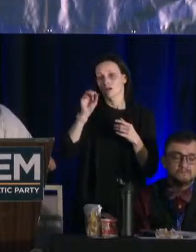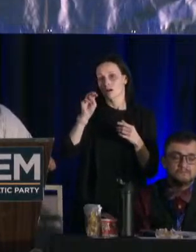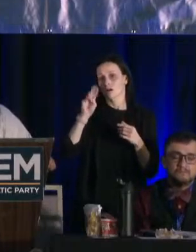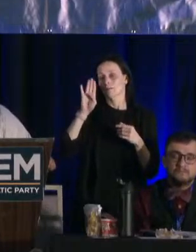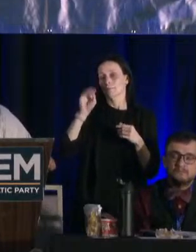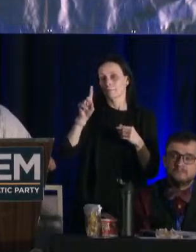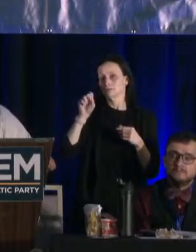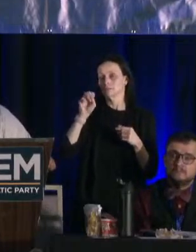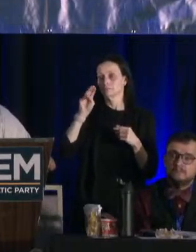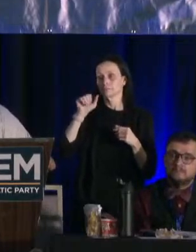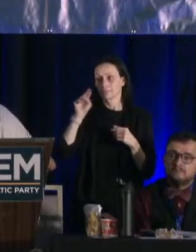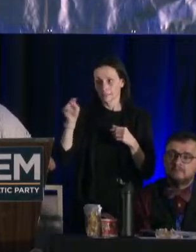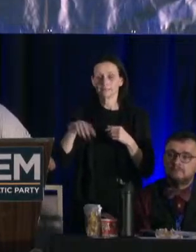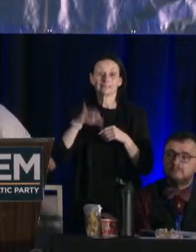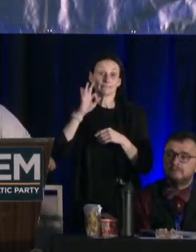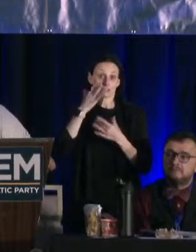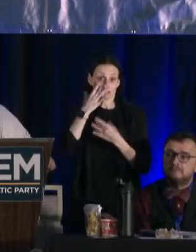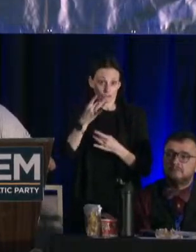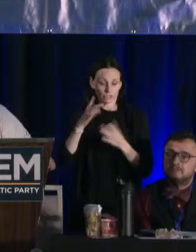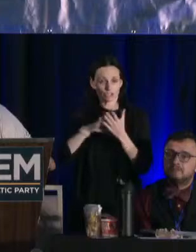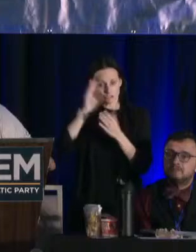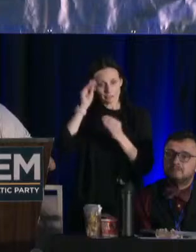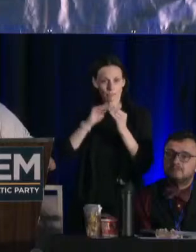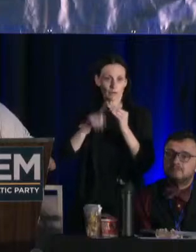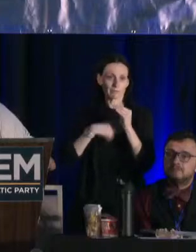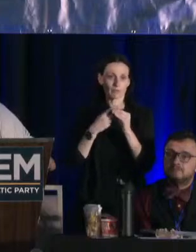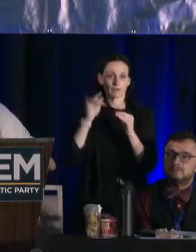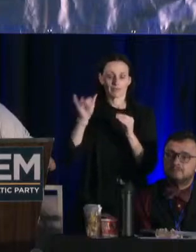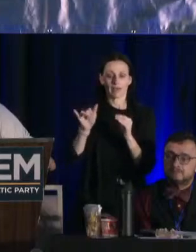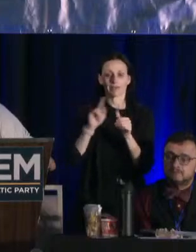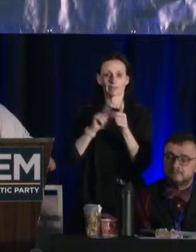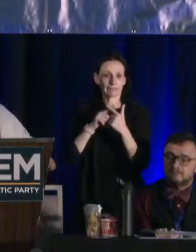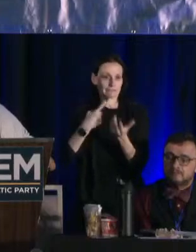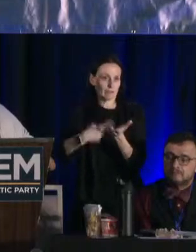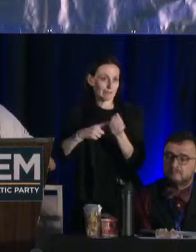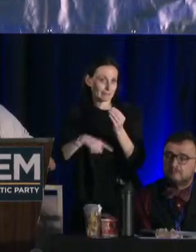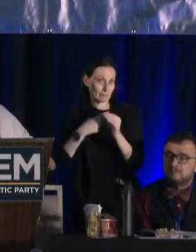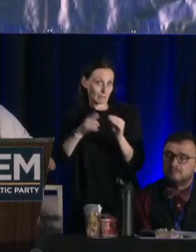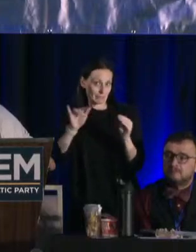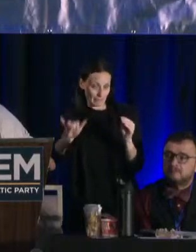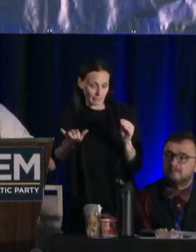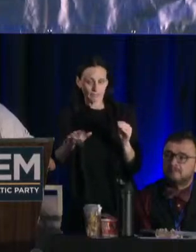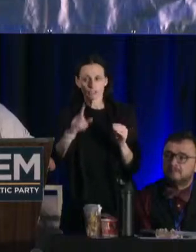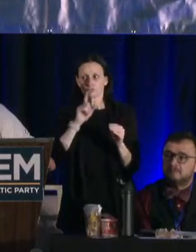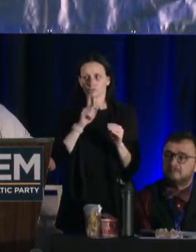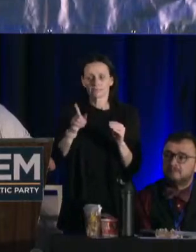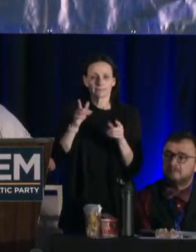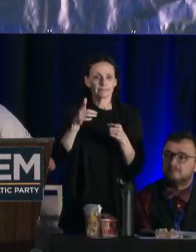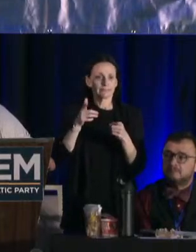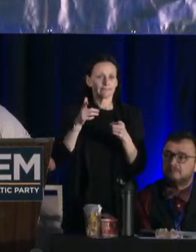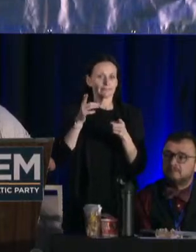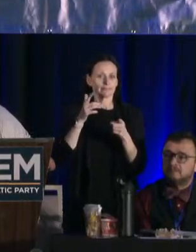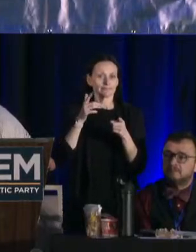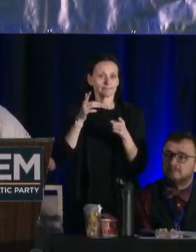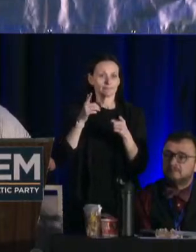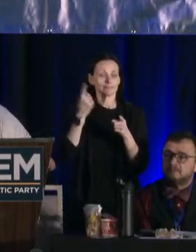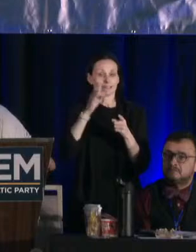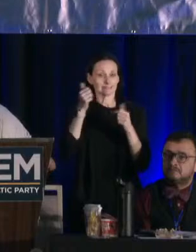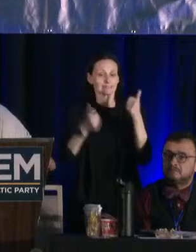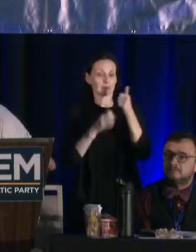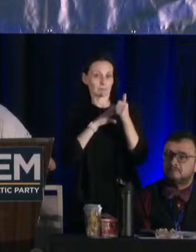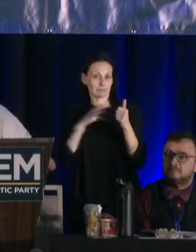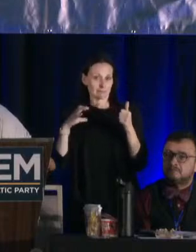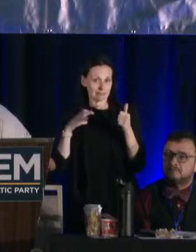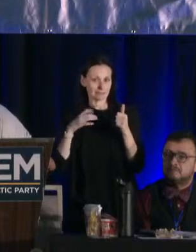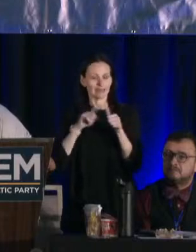code of conduct. So if you're interested in learning more about that and speaking to it, come see us at our next Miscellaneous Issues Subcommittee. There